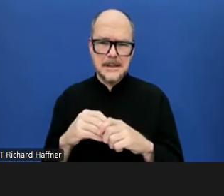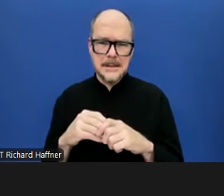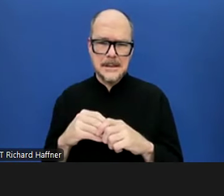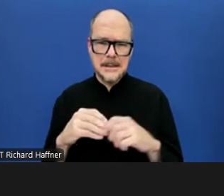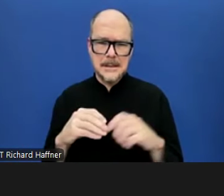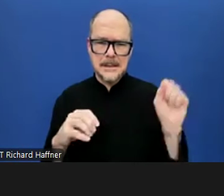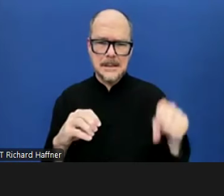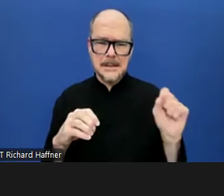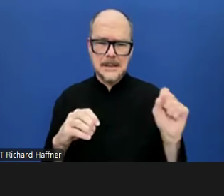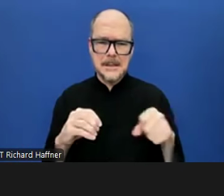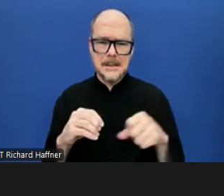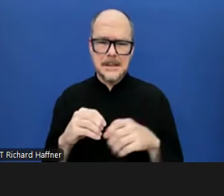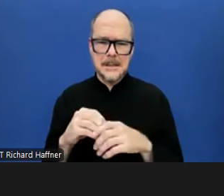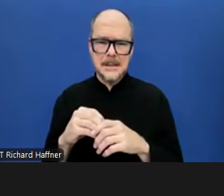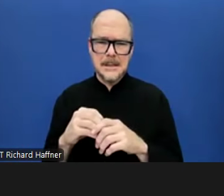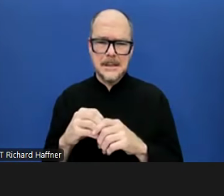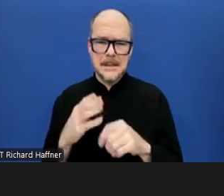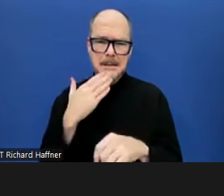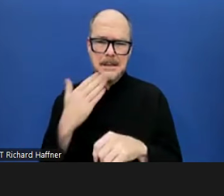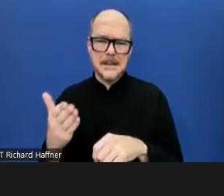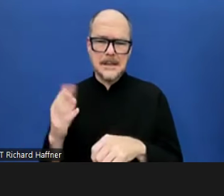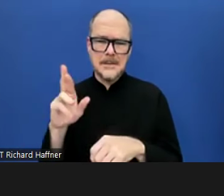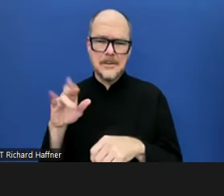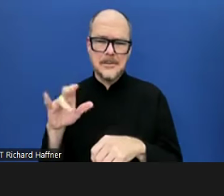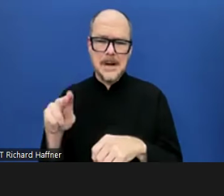Yes. Thanks, Ryan.